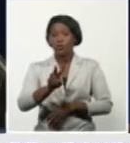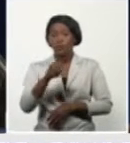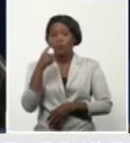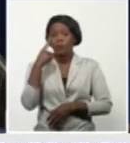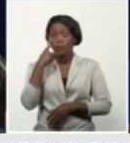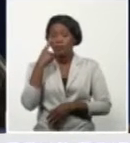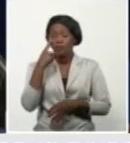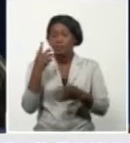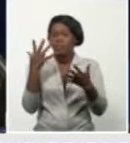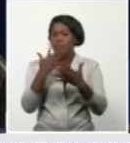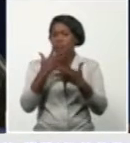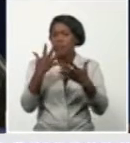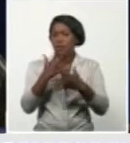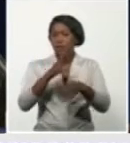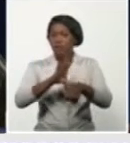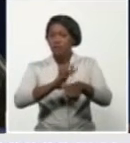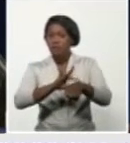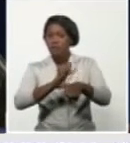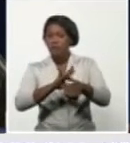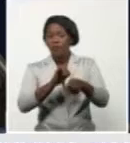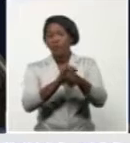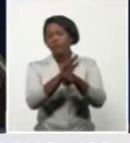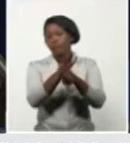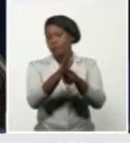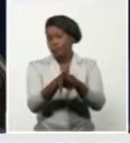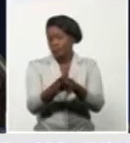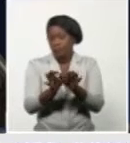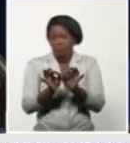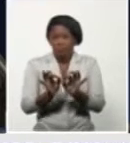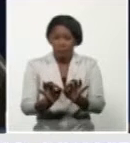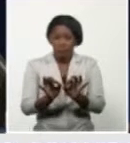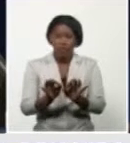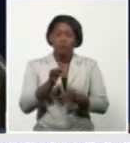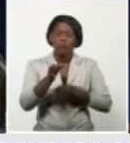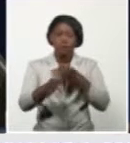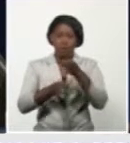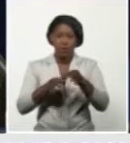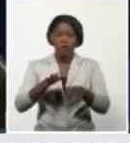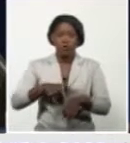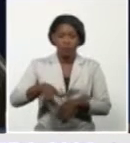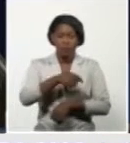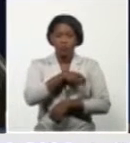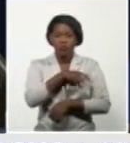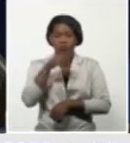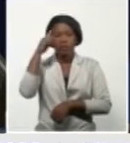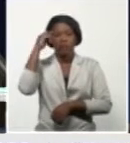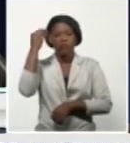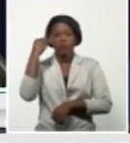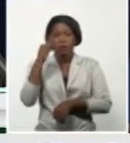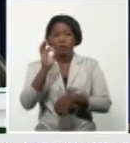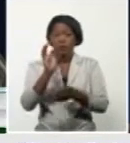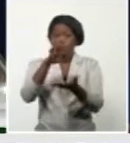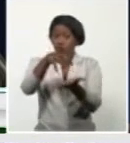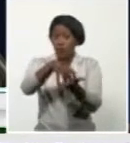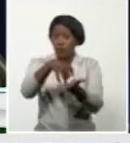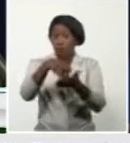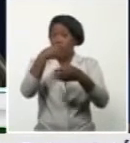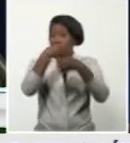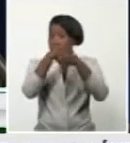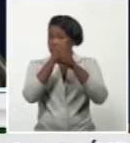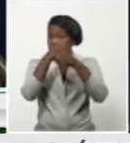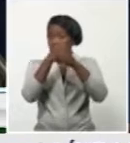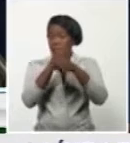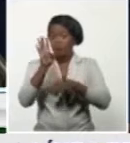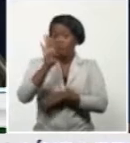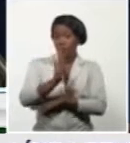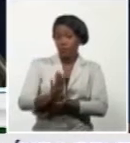1,352 samples were processed to diagnose SARS-CoV-2 and COVID-19. In